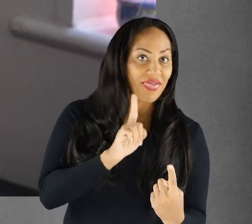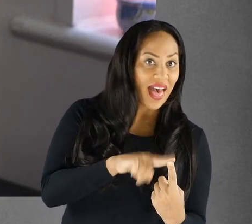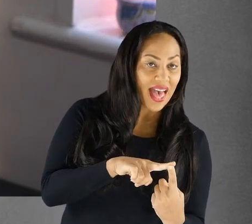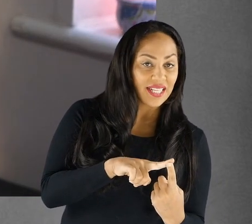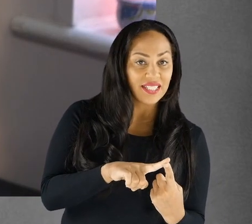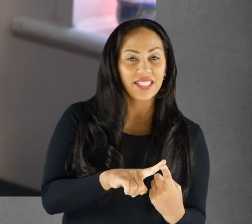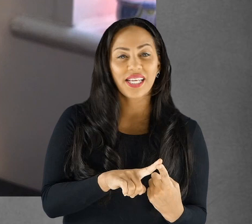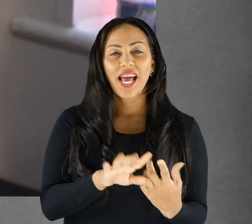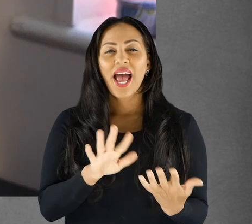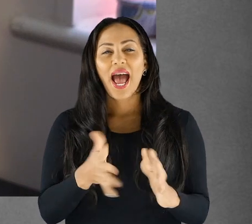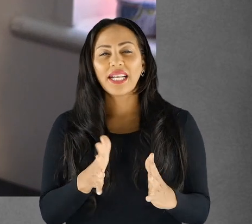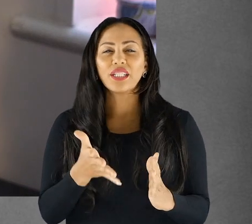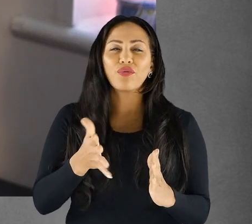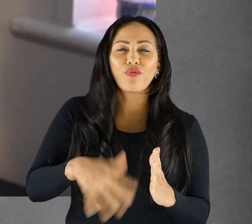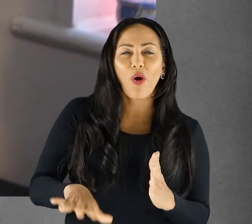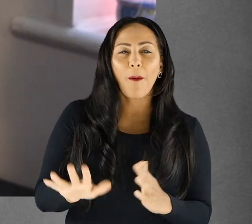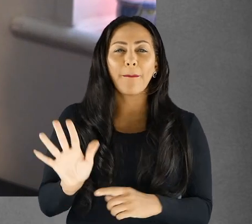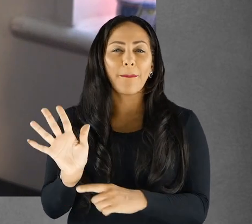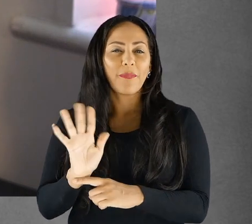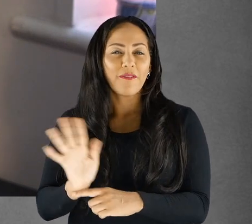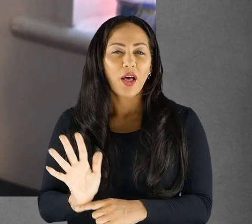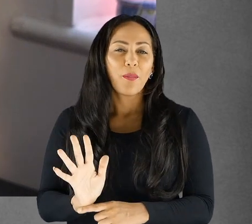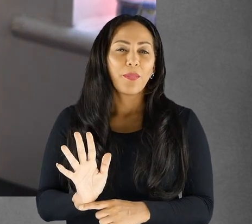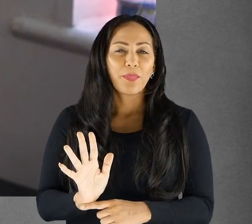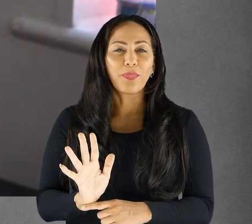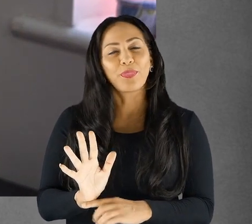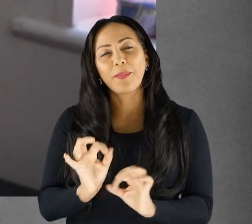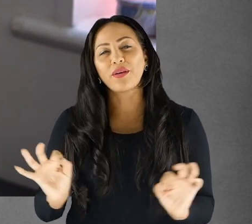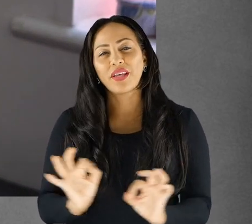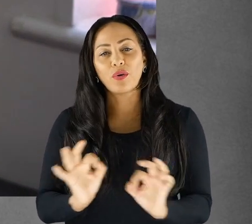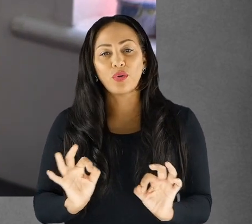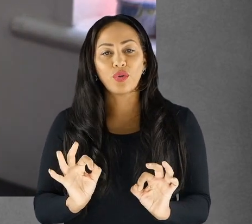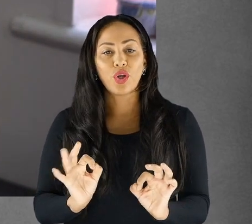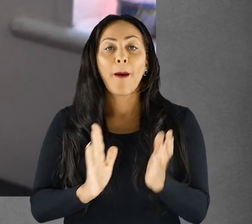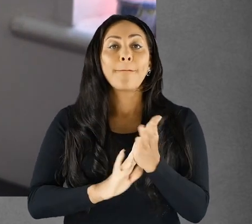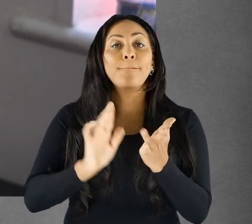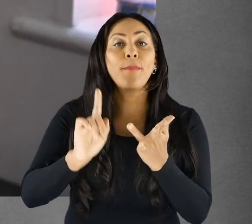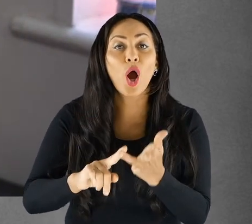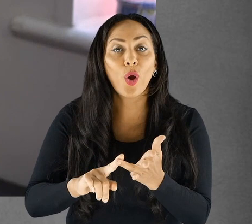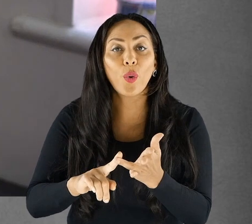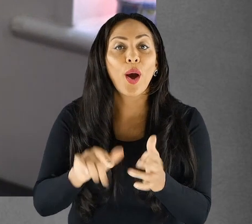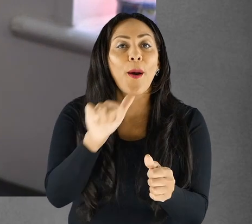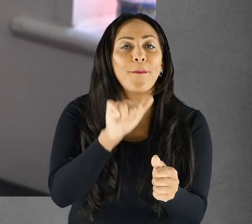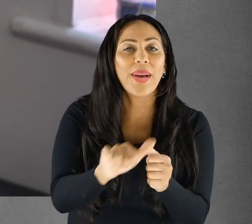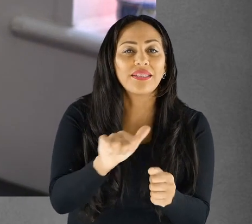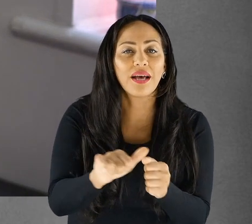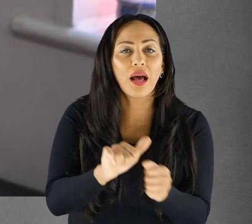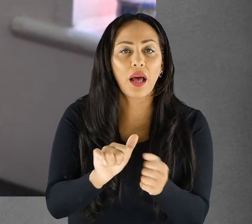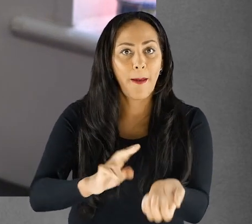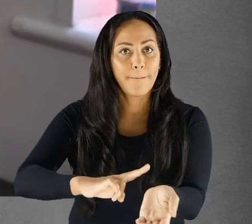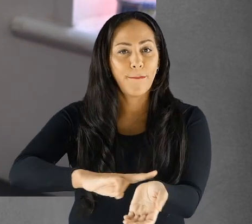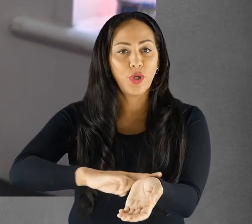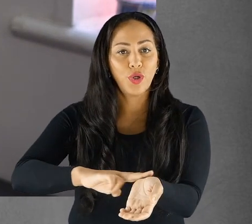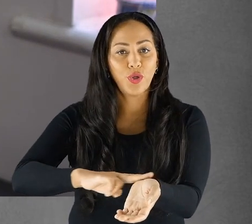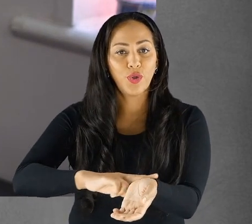relates to that, and it's from the music called Mo Better